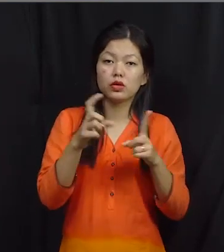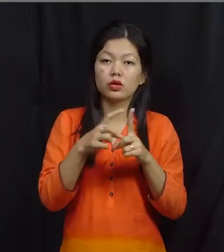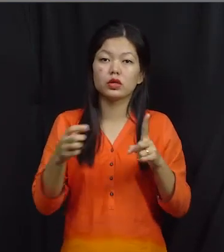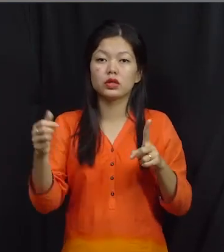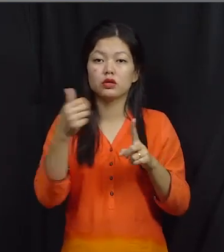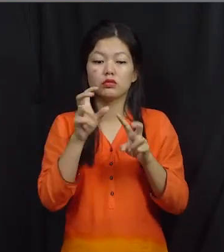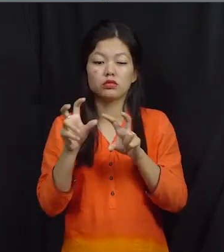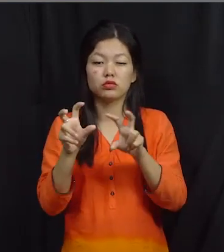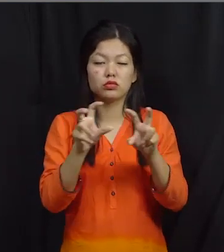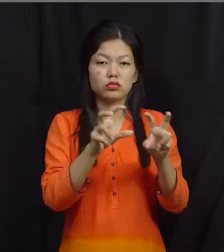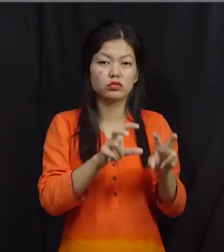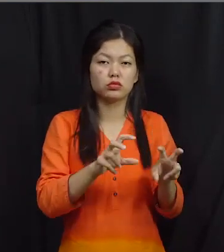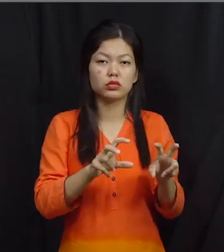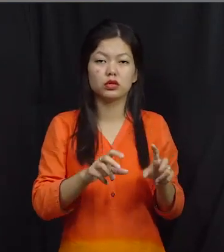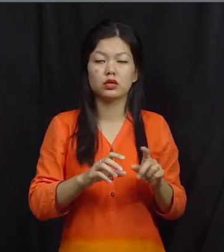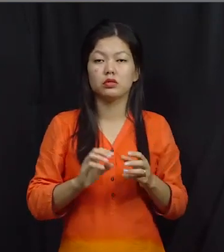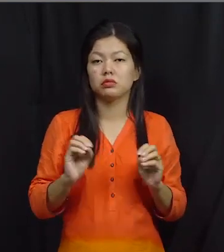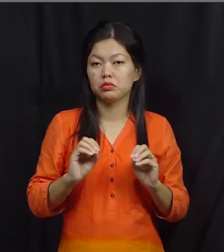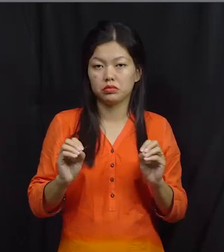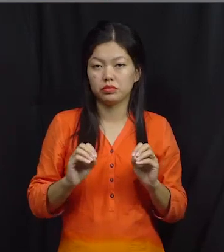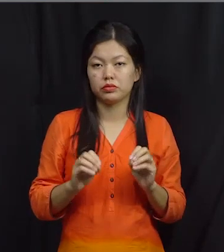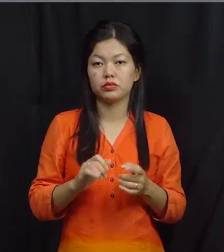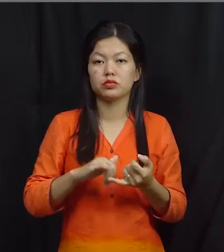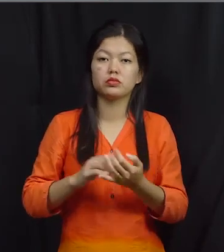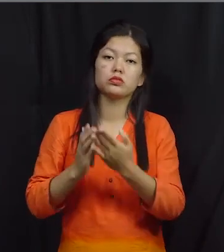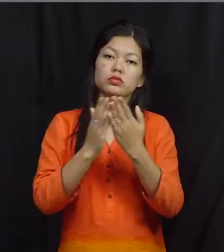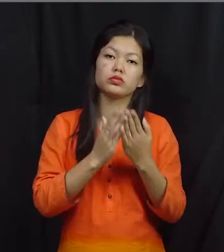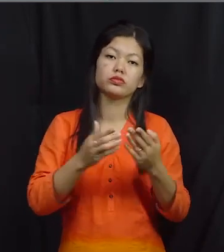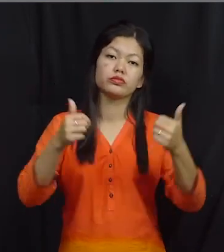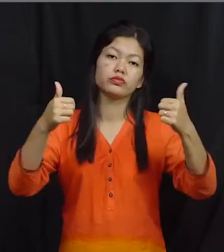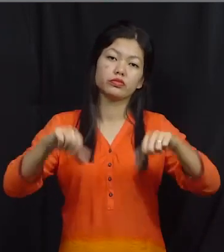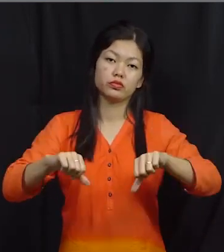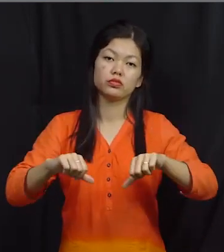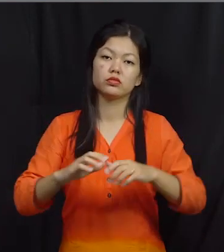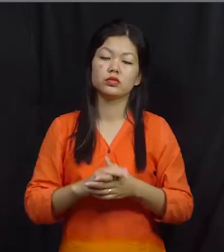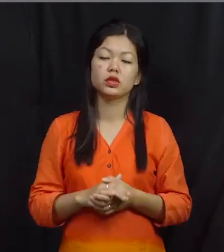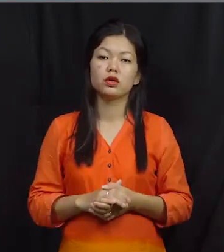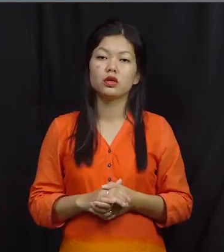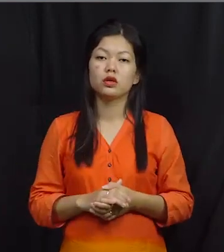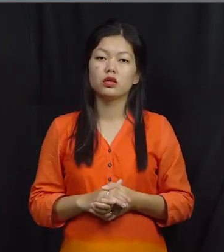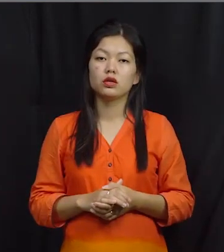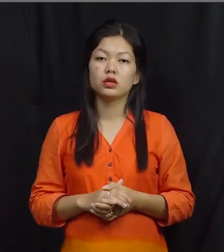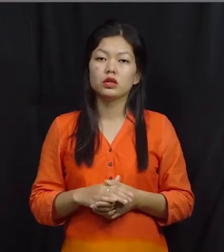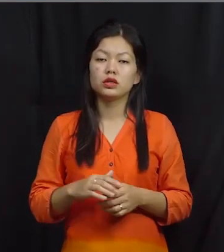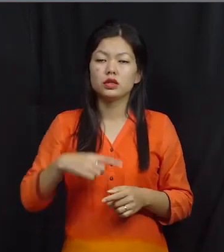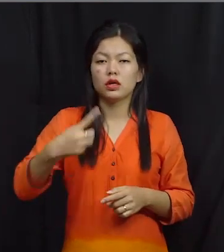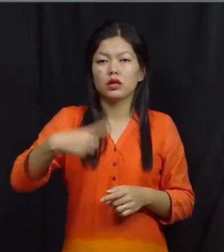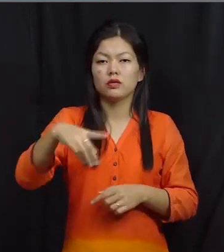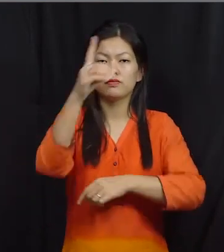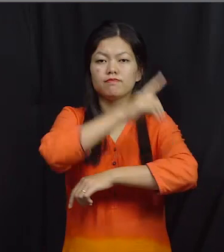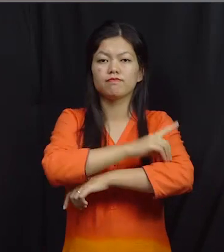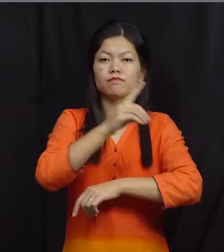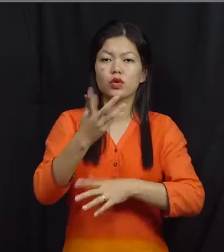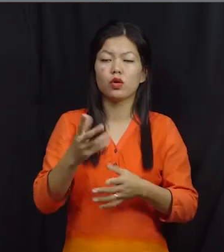that particular school is able to produce 10th pass students and then 12 pass students,